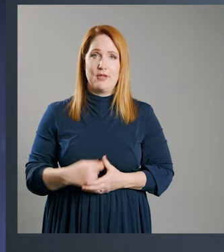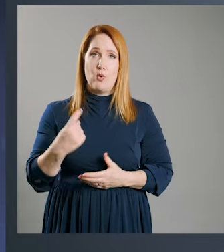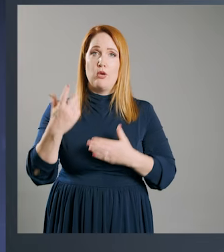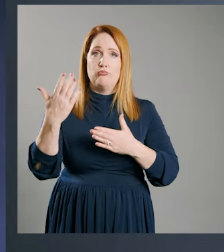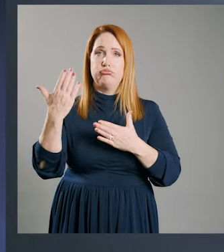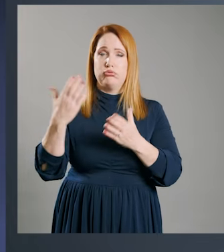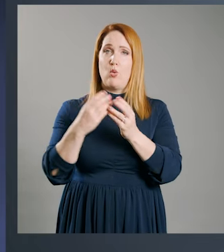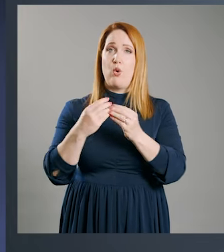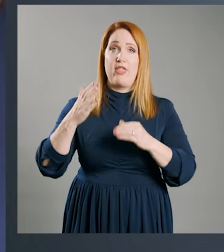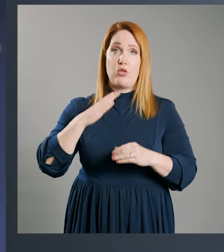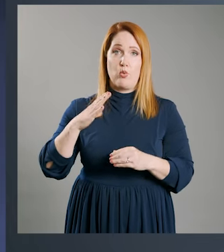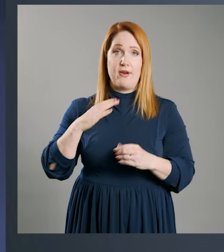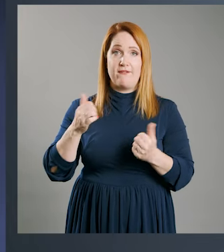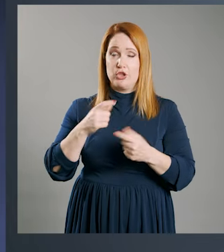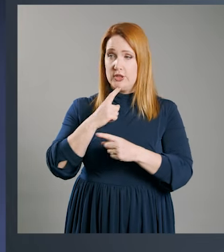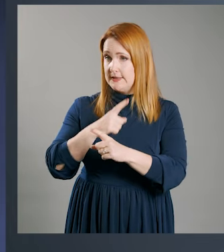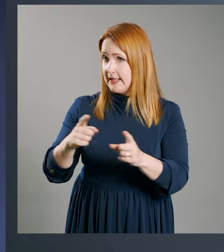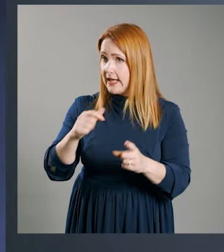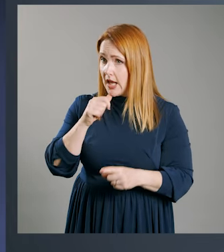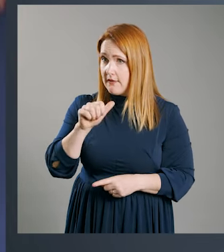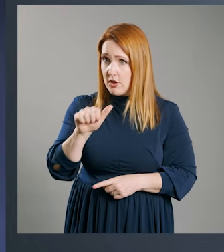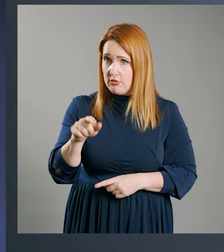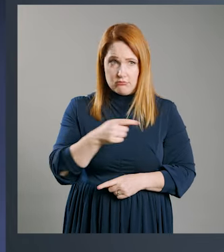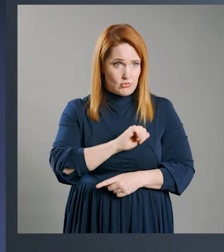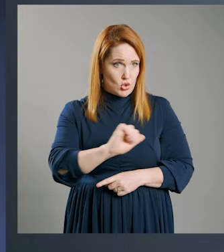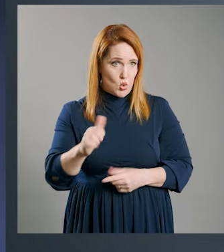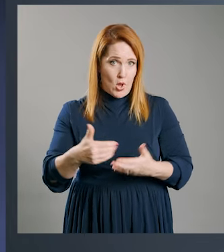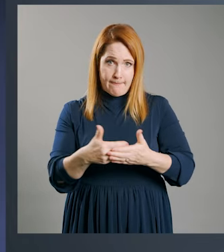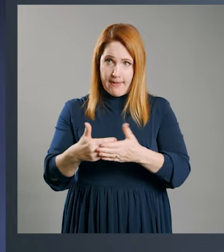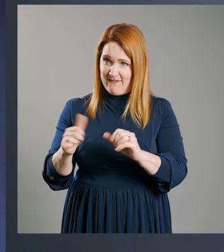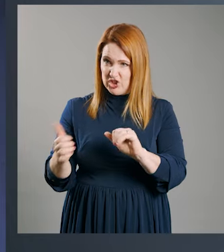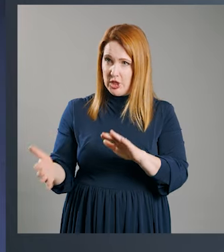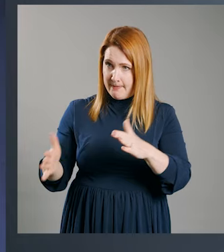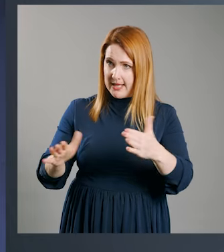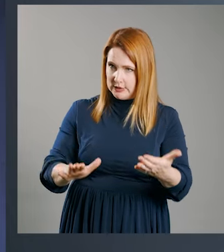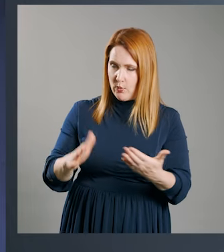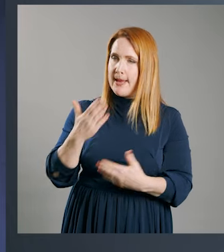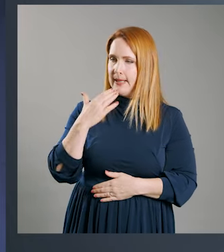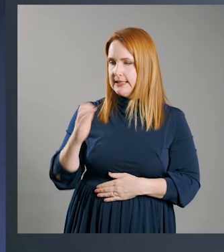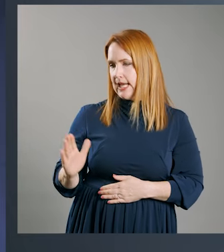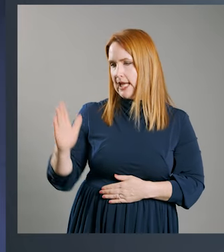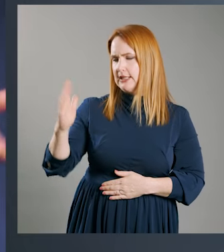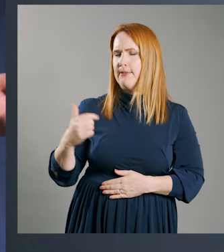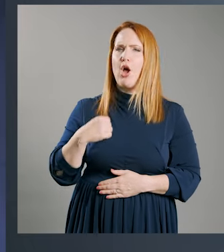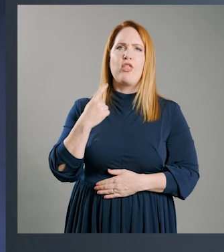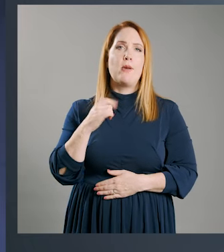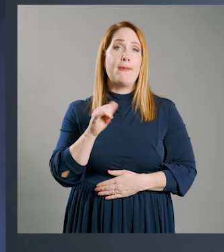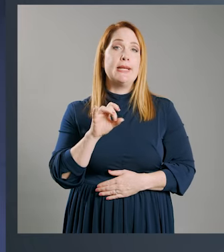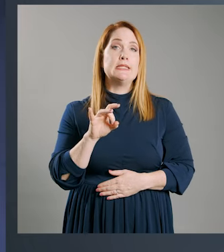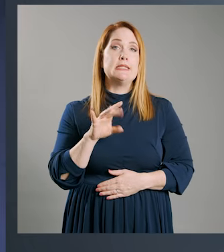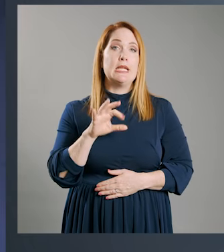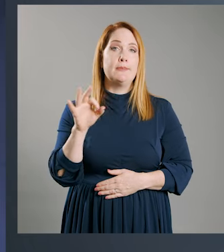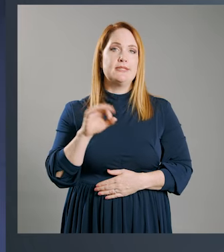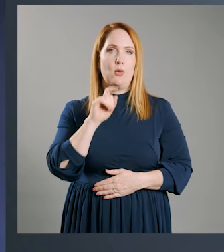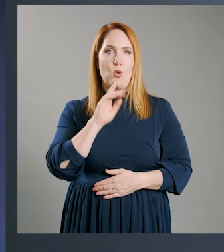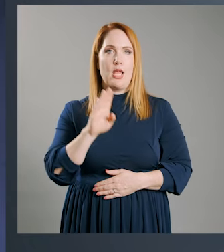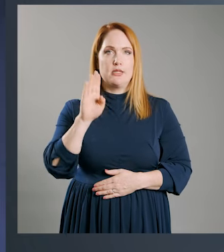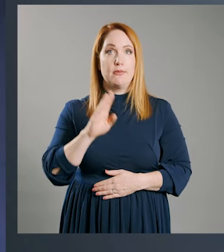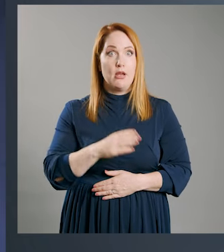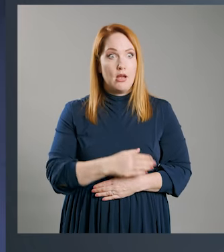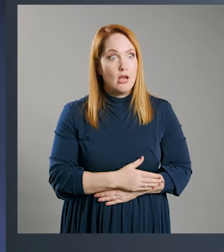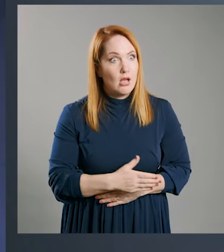And in one seminar with all of the women, I just said, if anyone's lost a child, would you put your hand up? I'd love to pray for you. And I expected maybe like